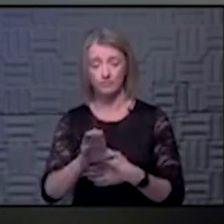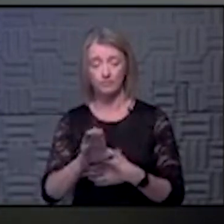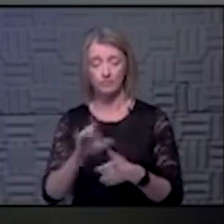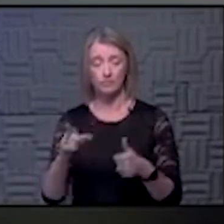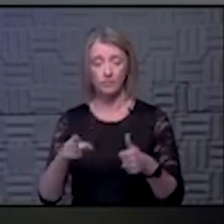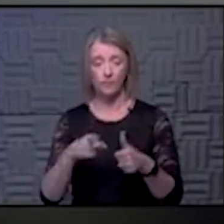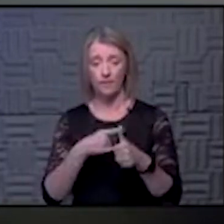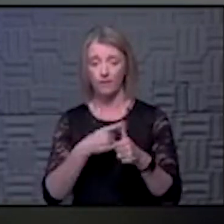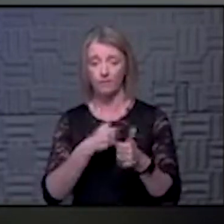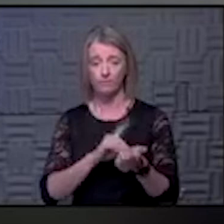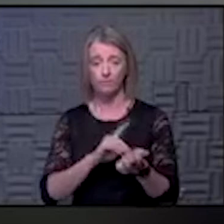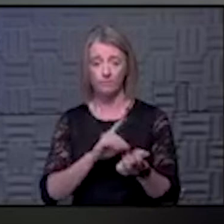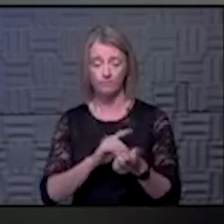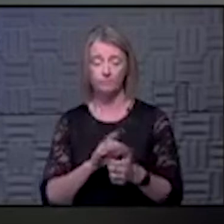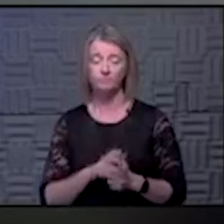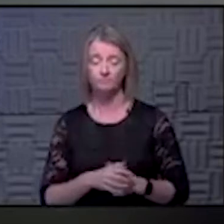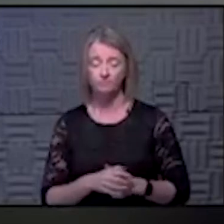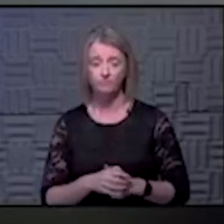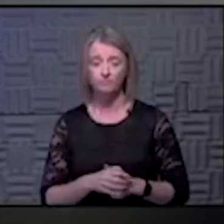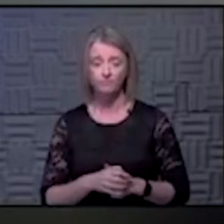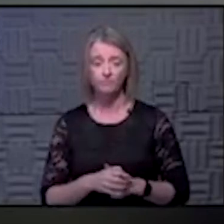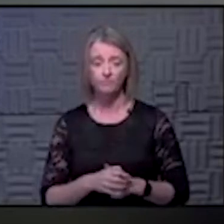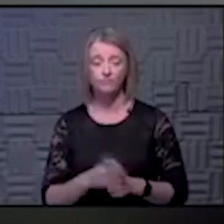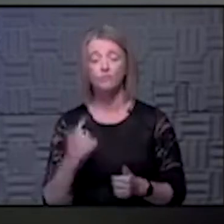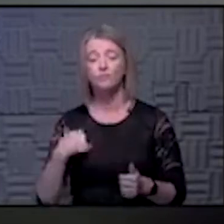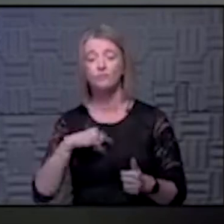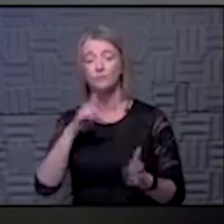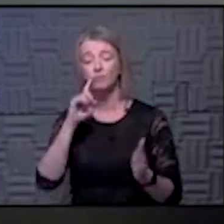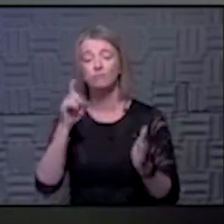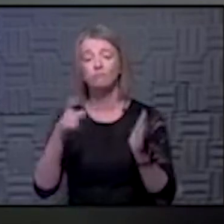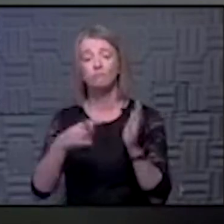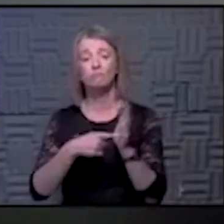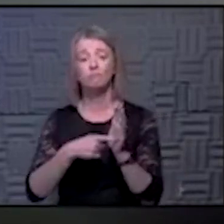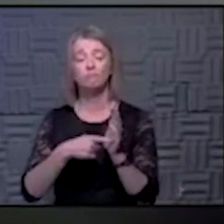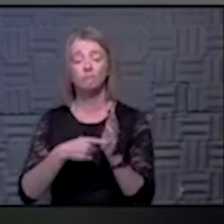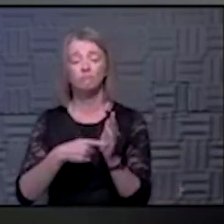first adopters. We recognize that